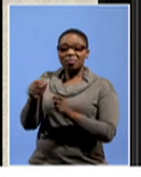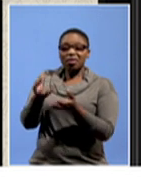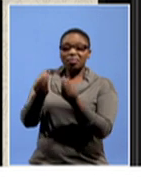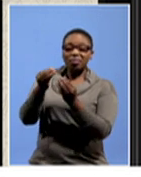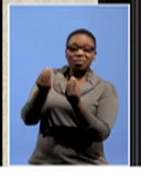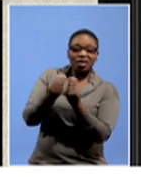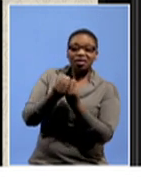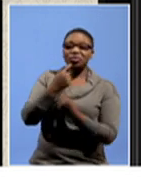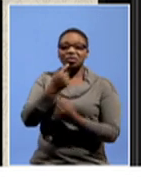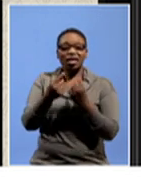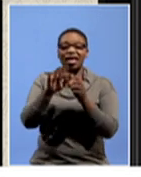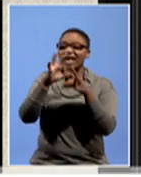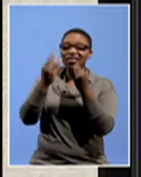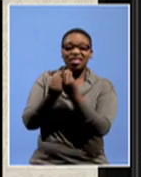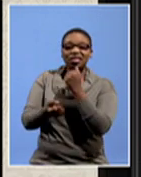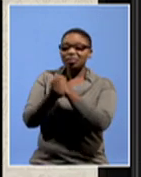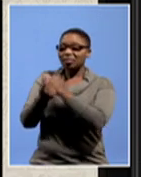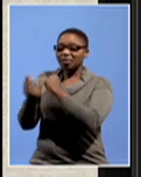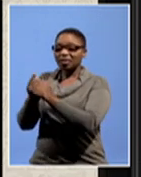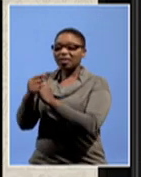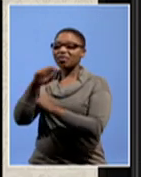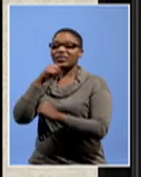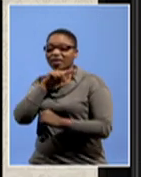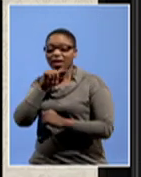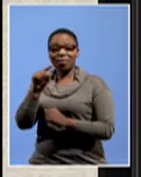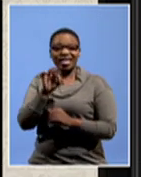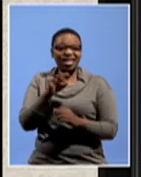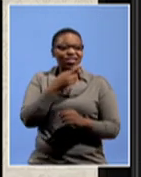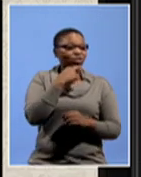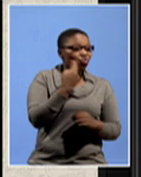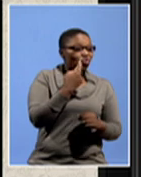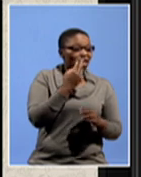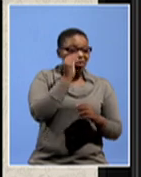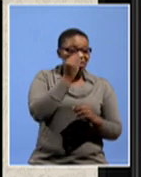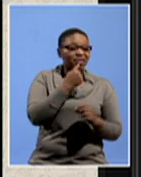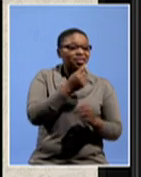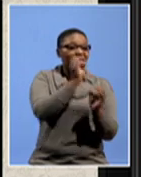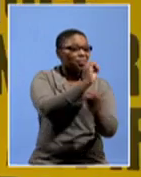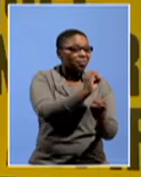things to say about everything that's fake, and people's got nothing to say about everything that's real.